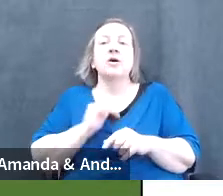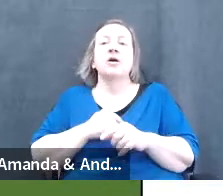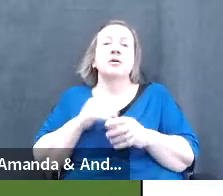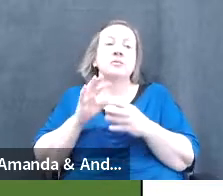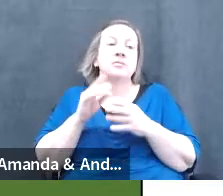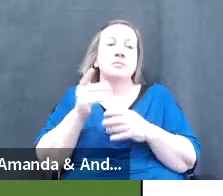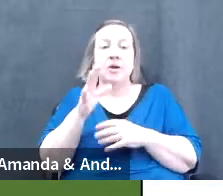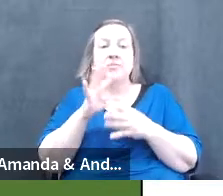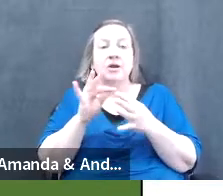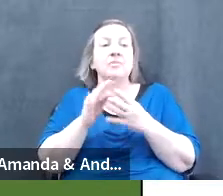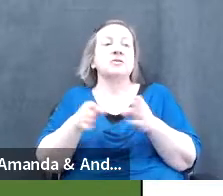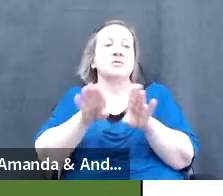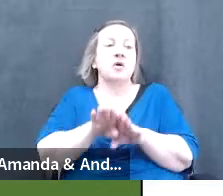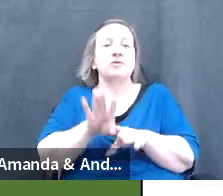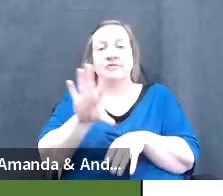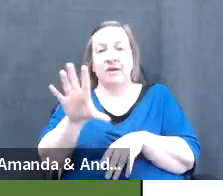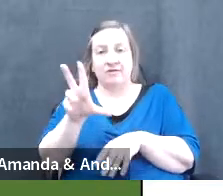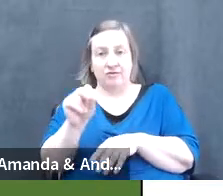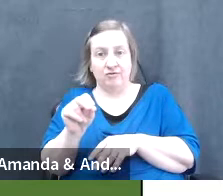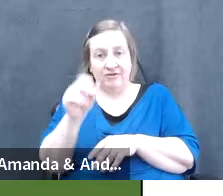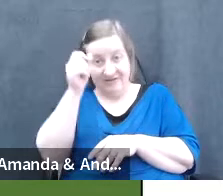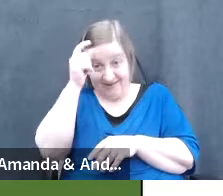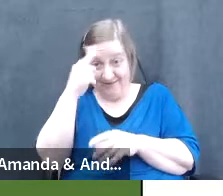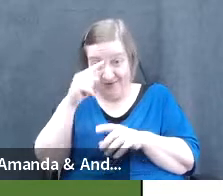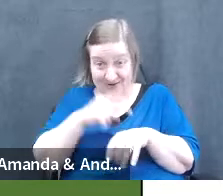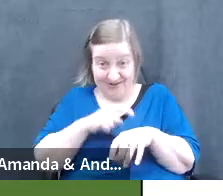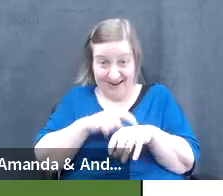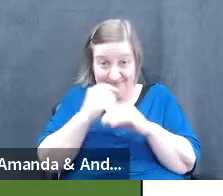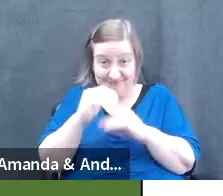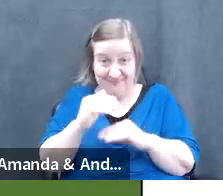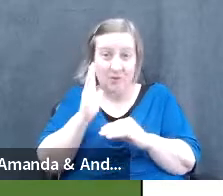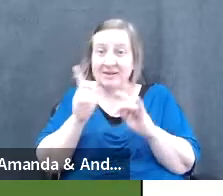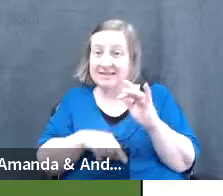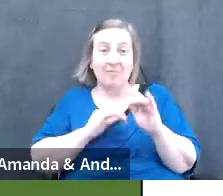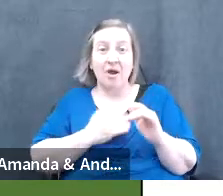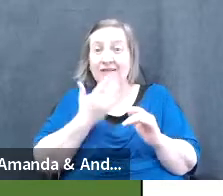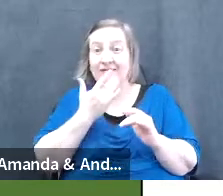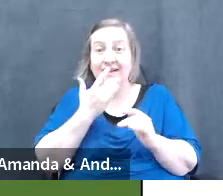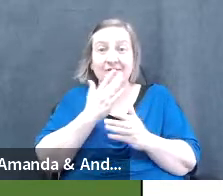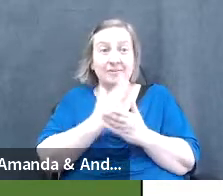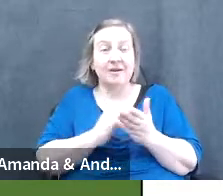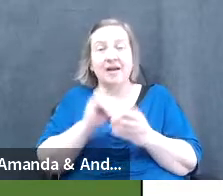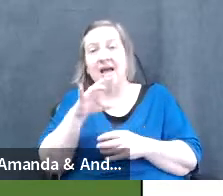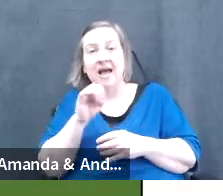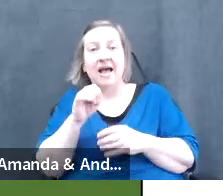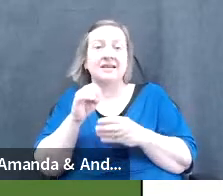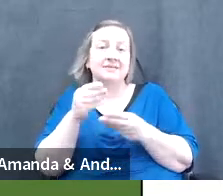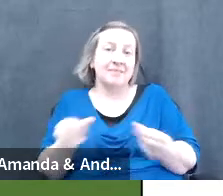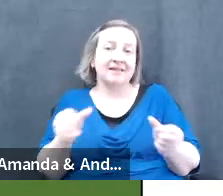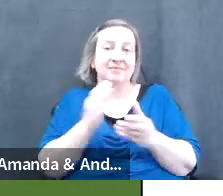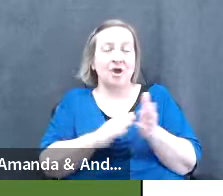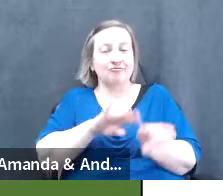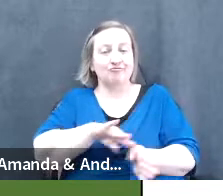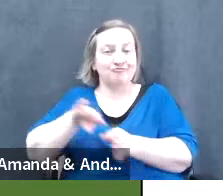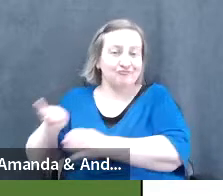5:30. I am, in the interest of time, going to skip everybody's favorite moment, our ice melter today. So I apologize for that, but I do